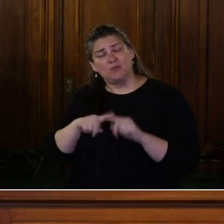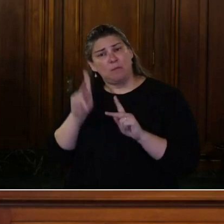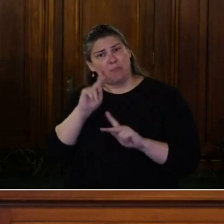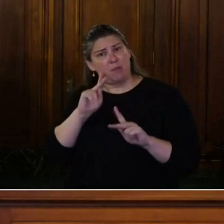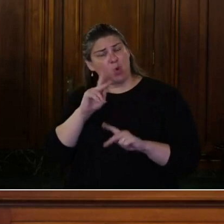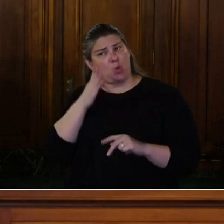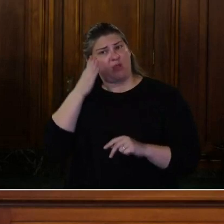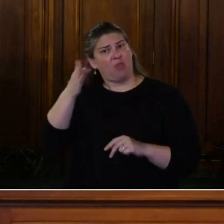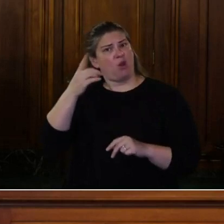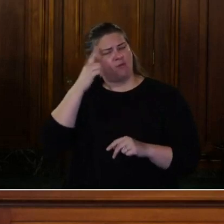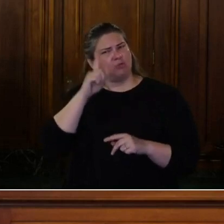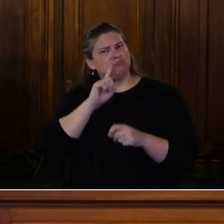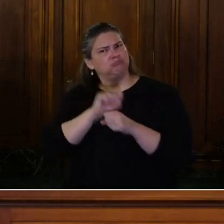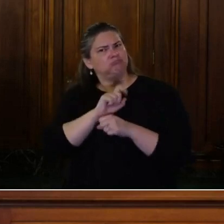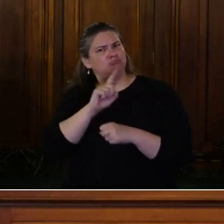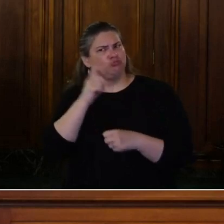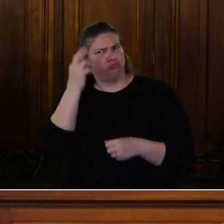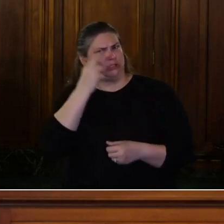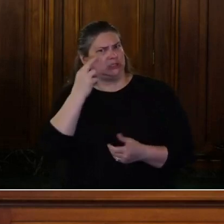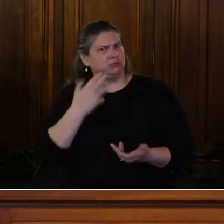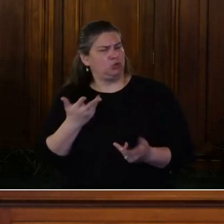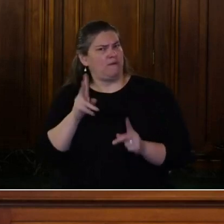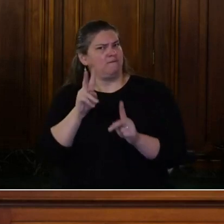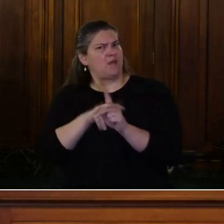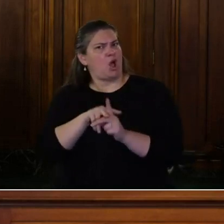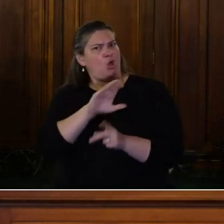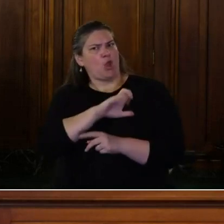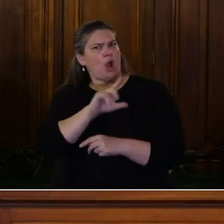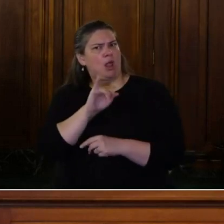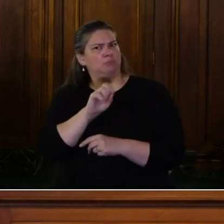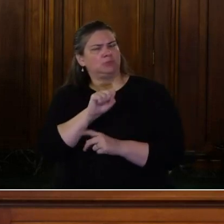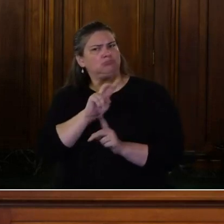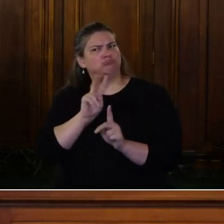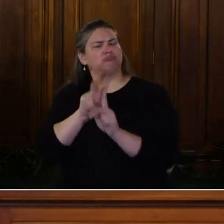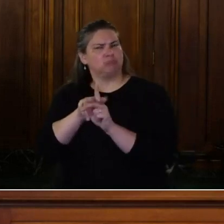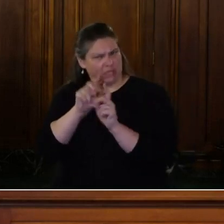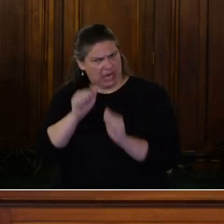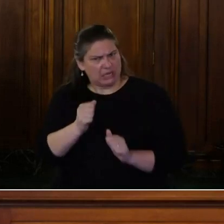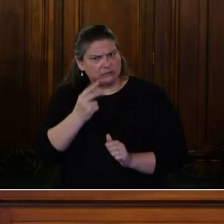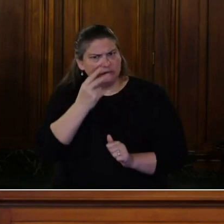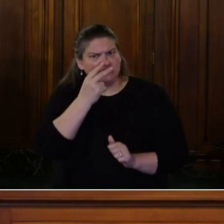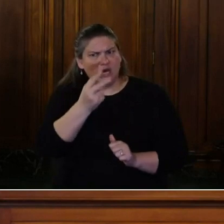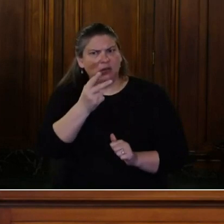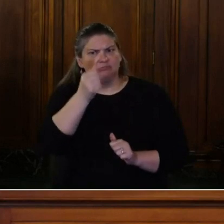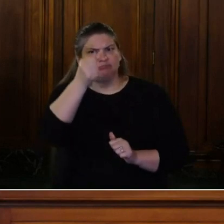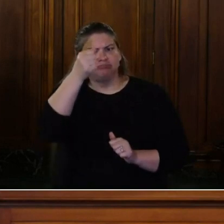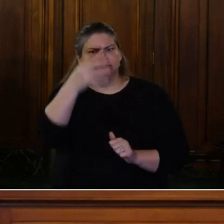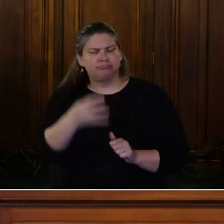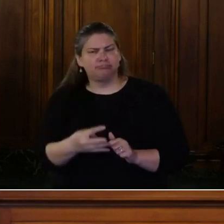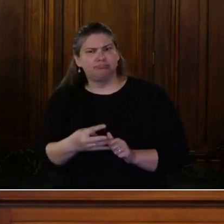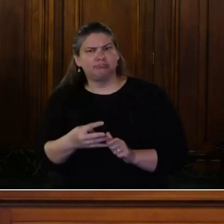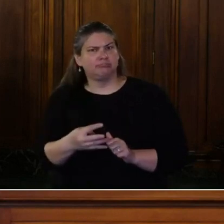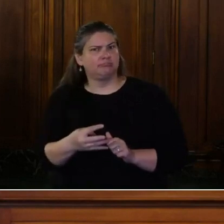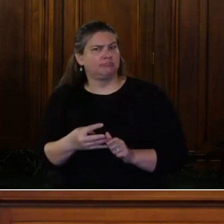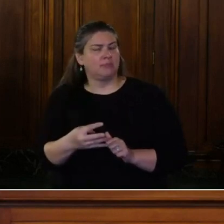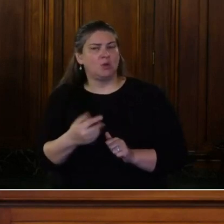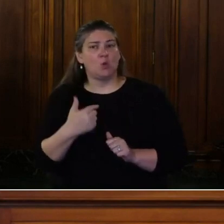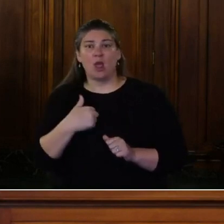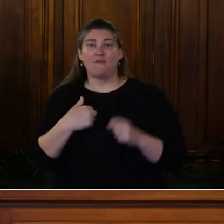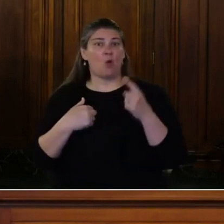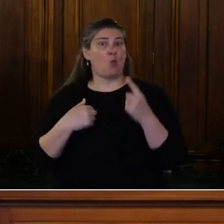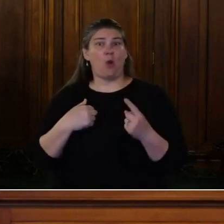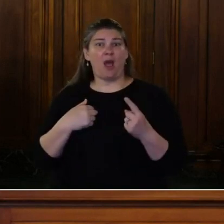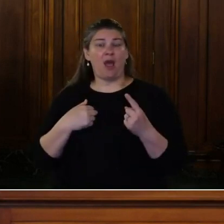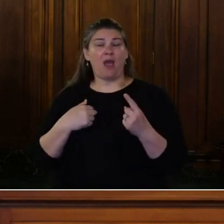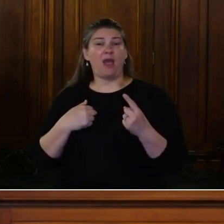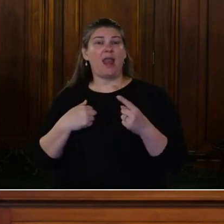for legitimate reasons to file their claims that were able to see sensitive documents from other people. We don't have one report of an